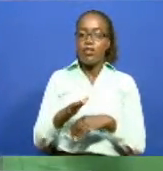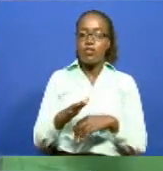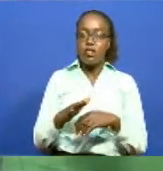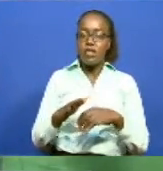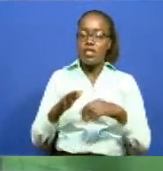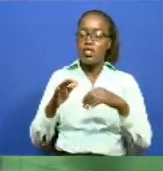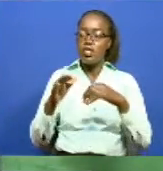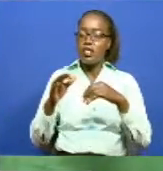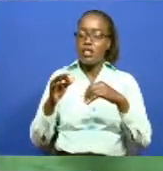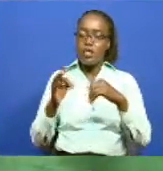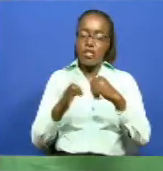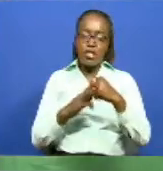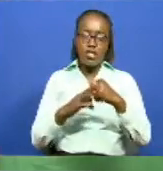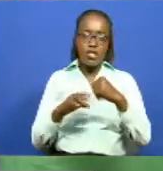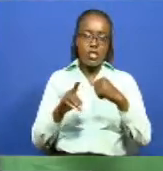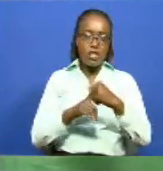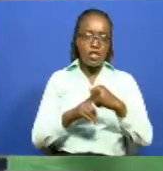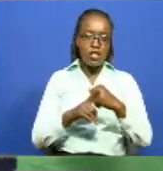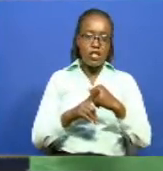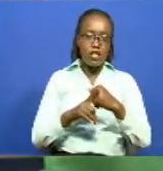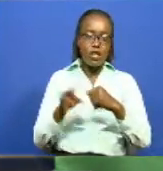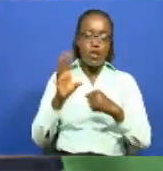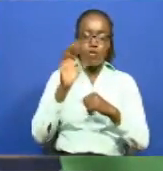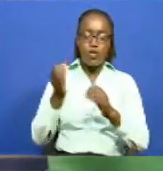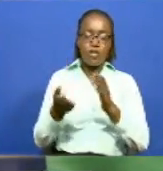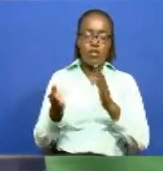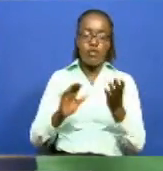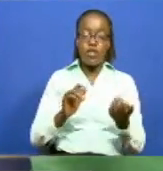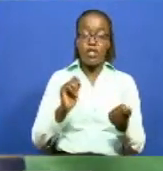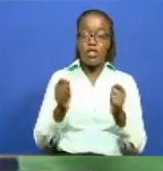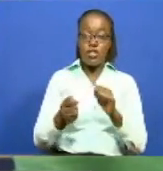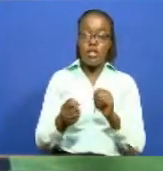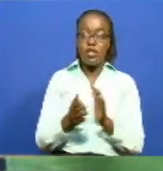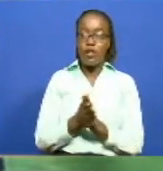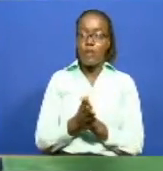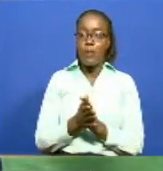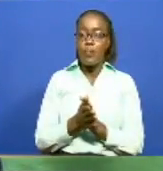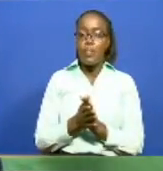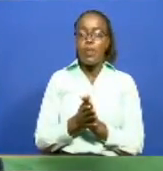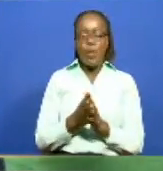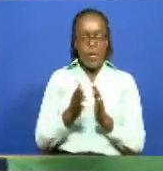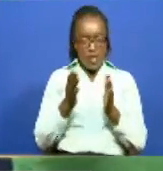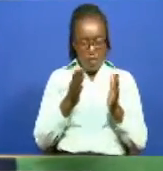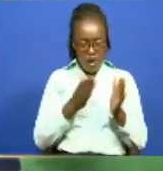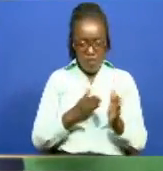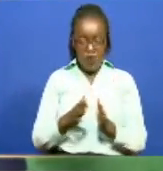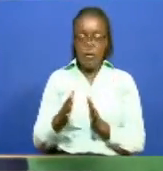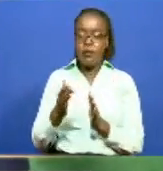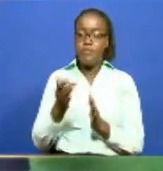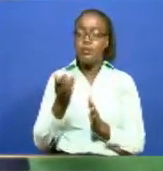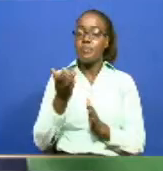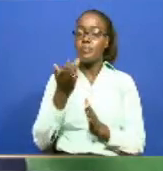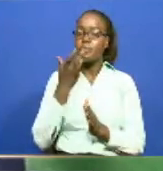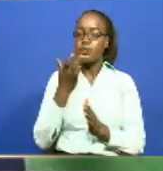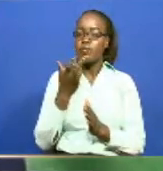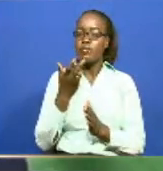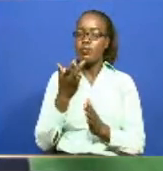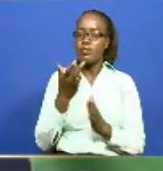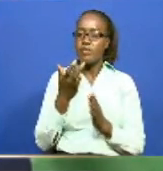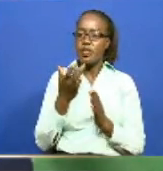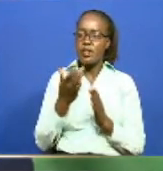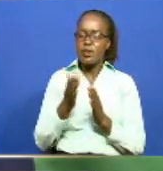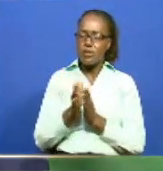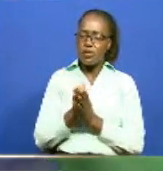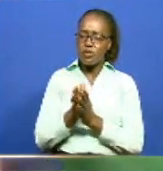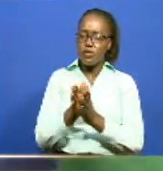of mortalities averted. Number two, in terms of our testing strategy, initially we had what we call mass testing, where